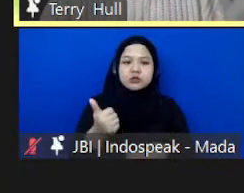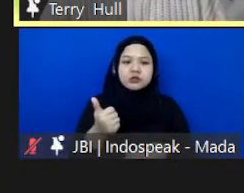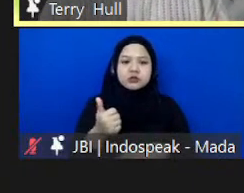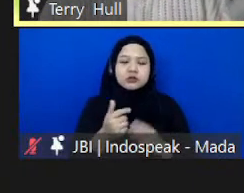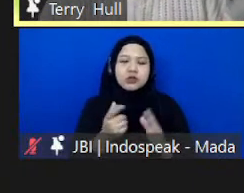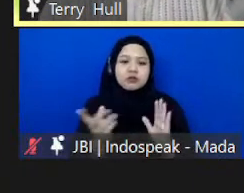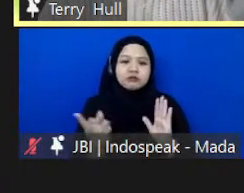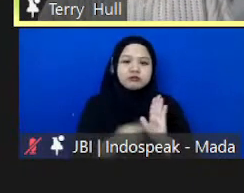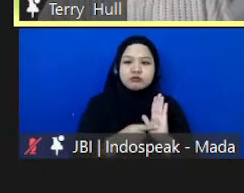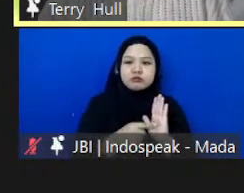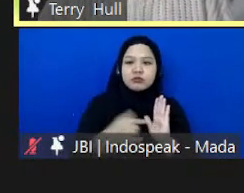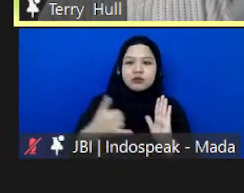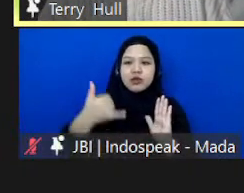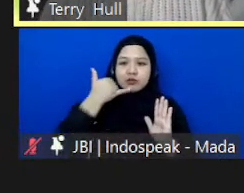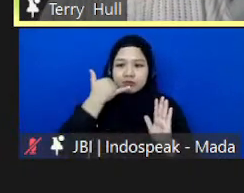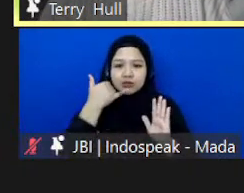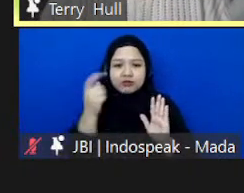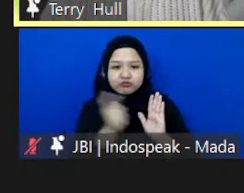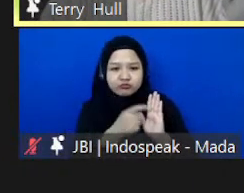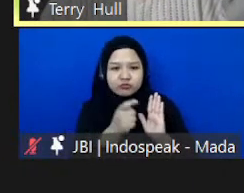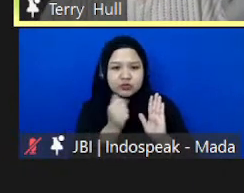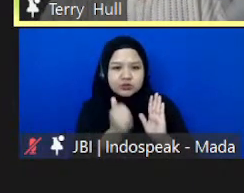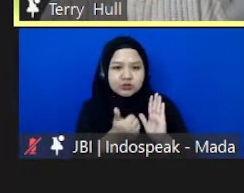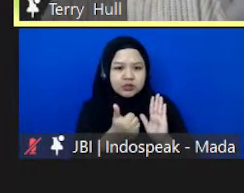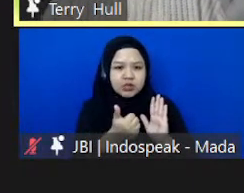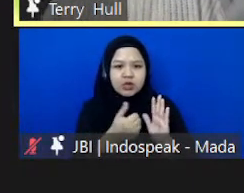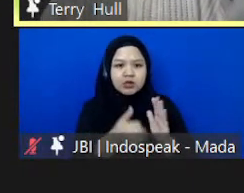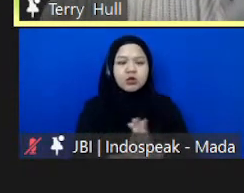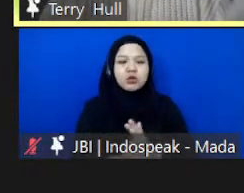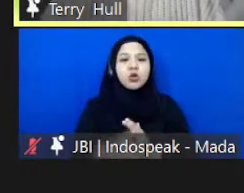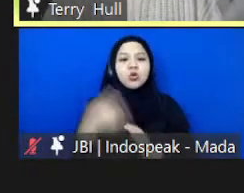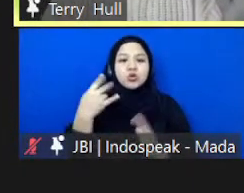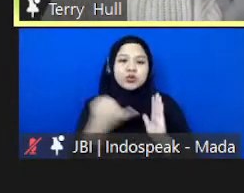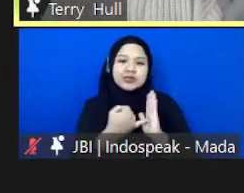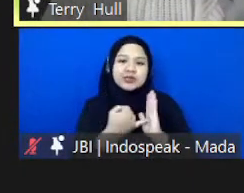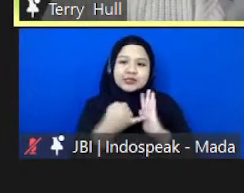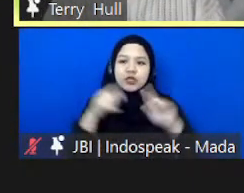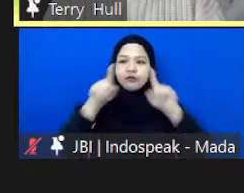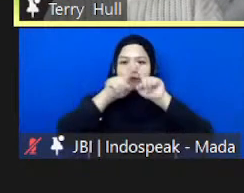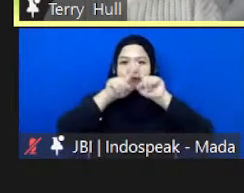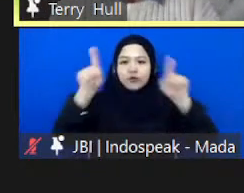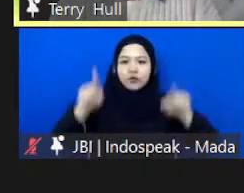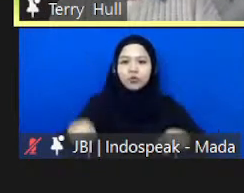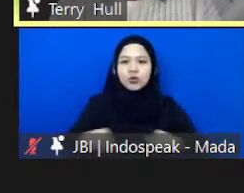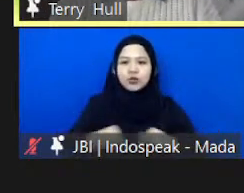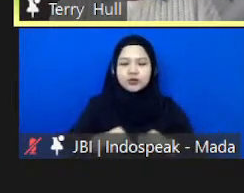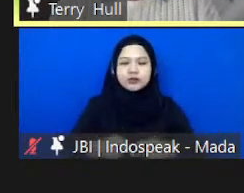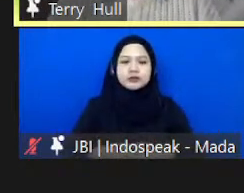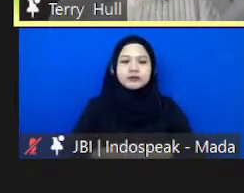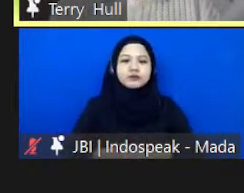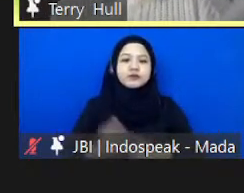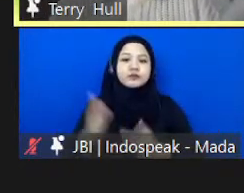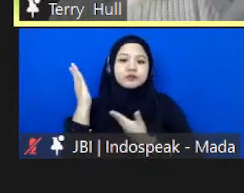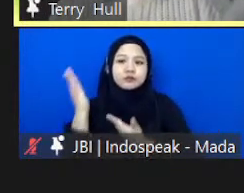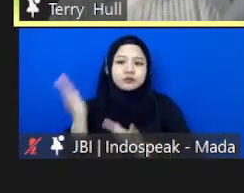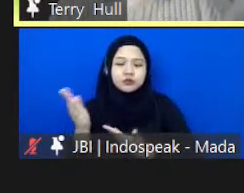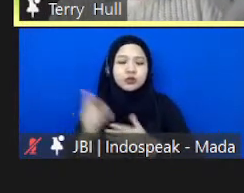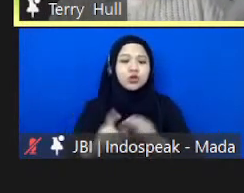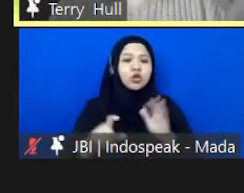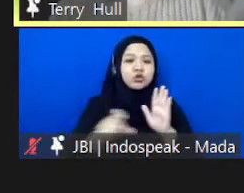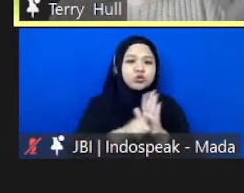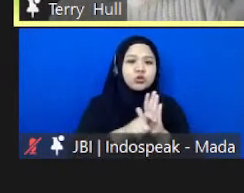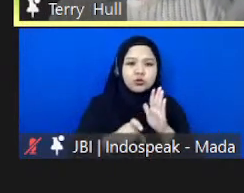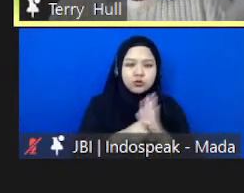to fill in the census forms. This is a screenshot of the dashboard of